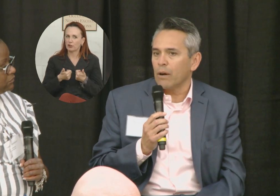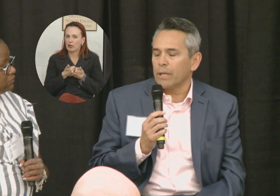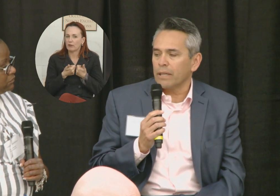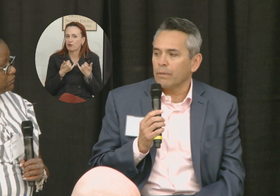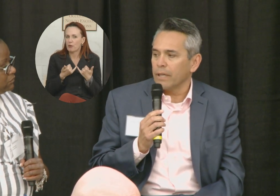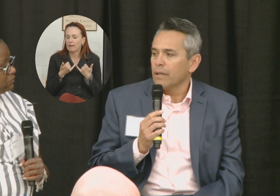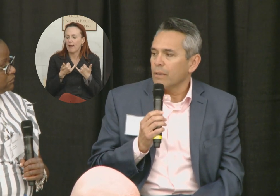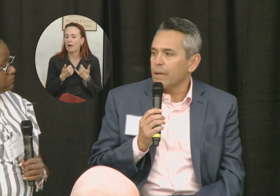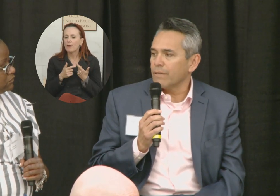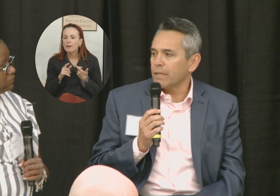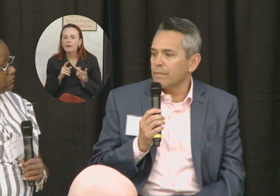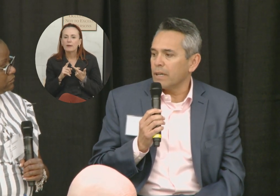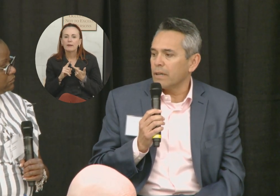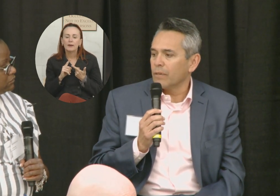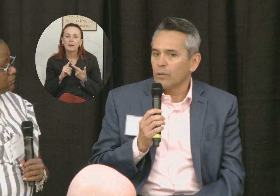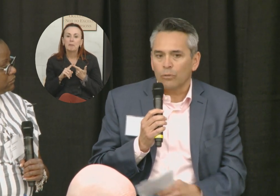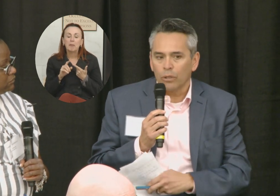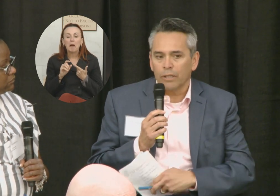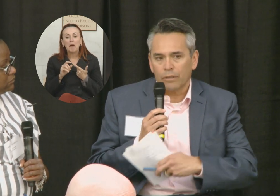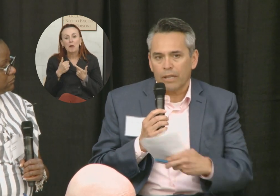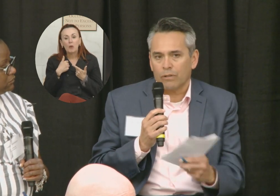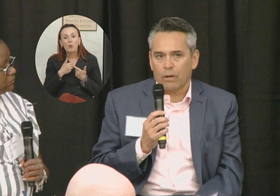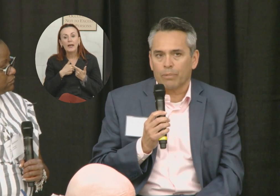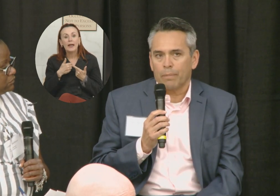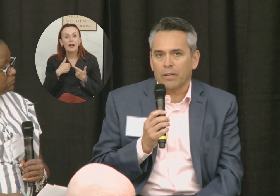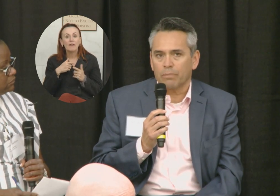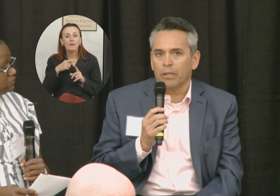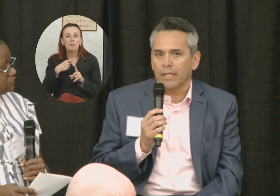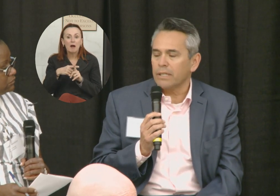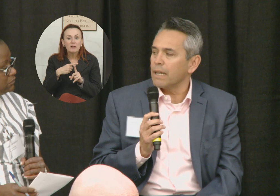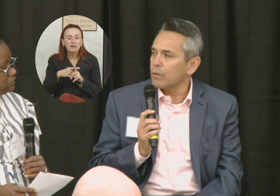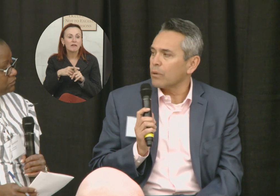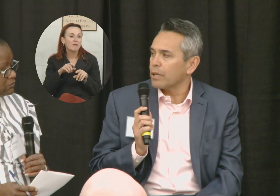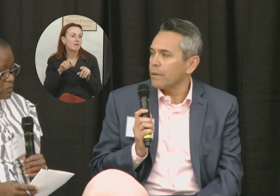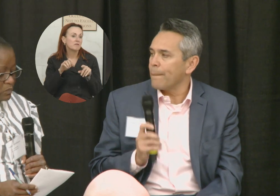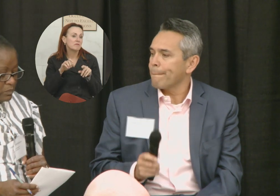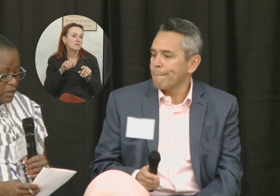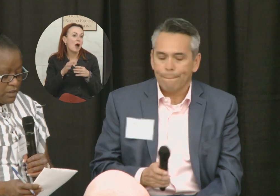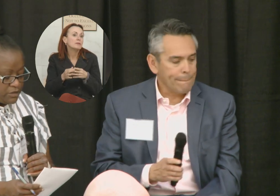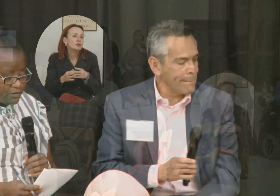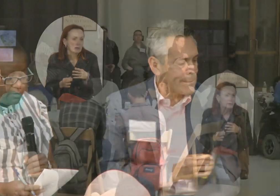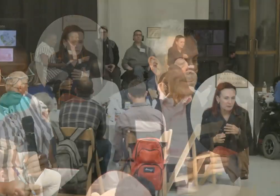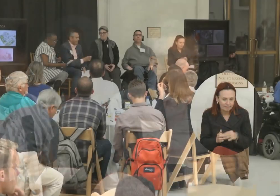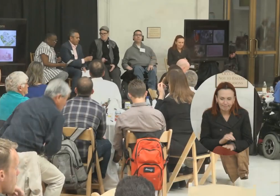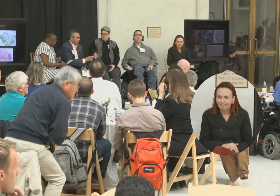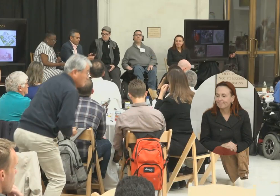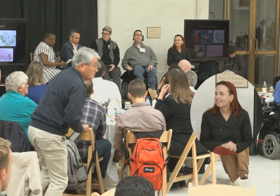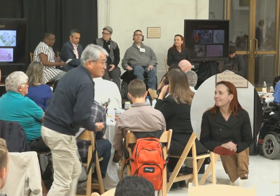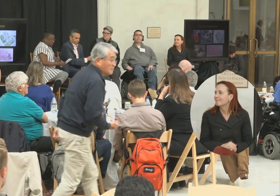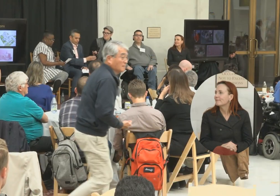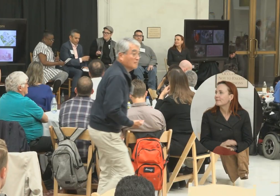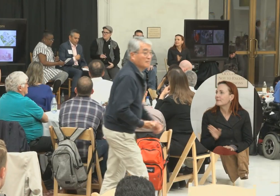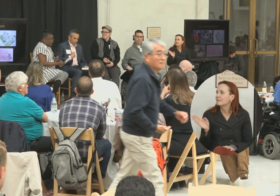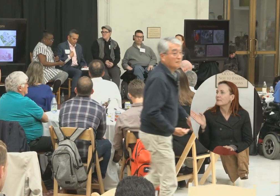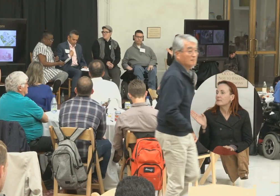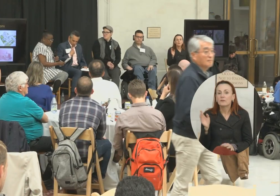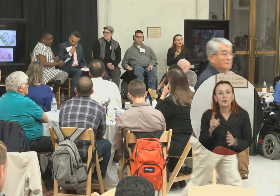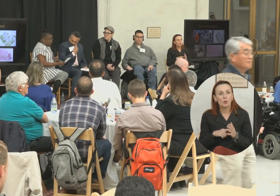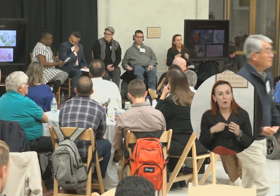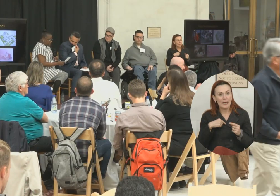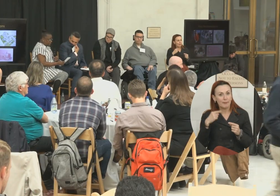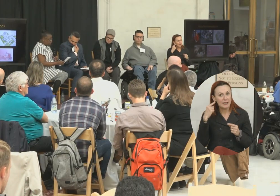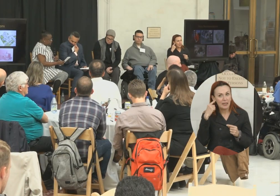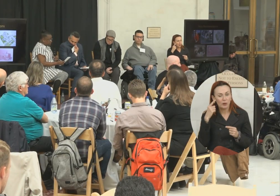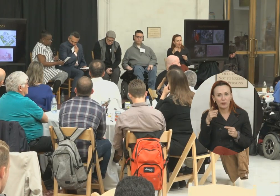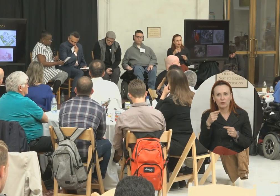through right now. But I think we have some really, I think, strong possibilities to keep the work going. So some of the takeaways I hear is how to